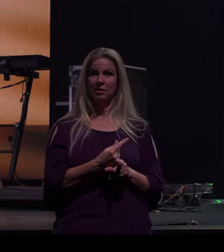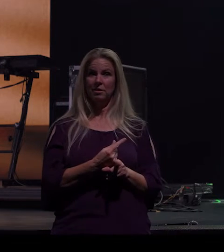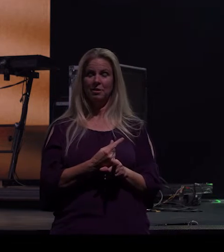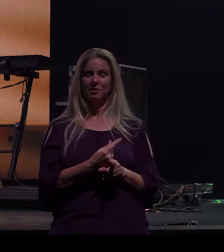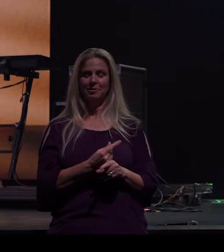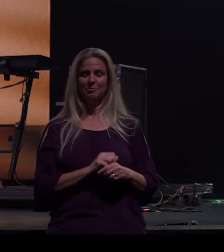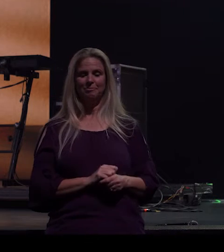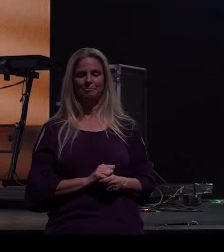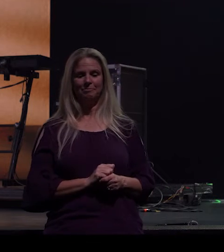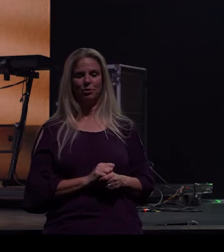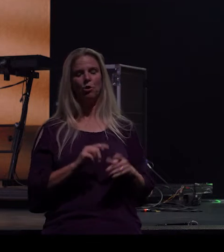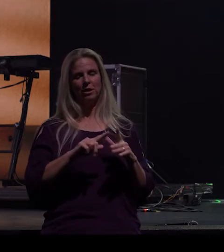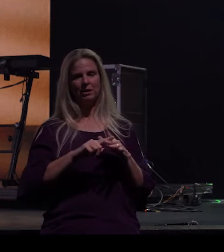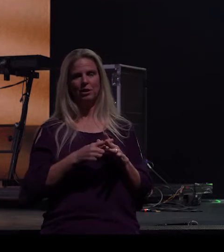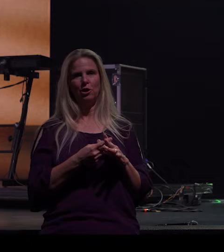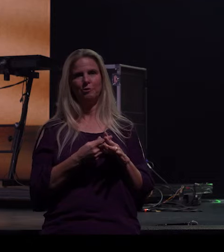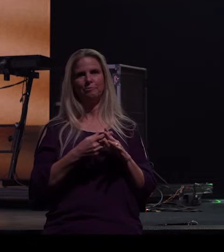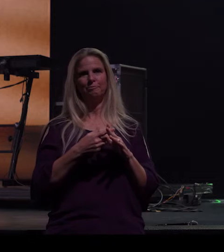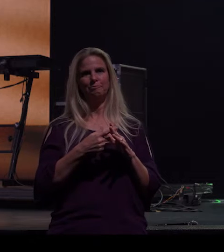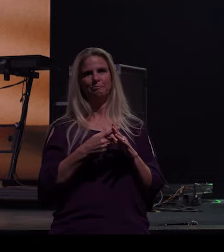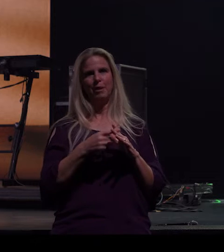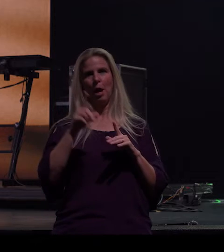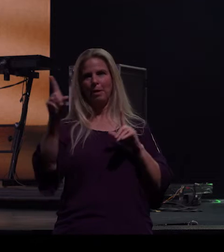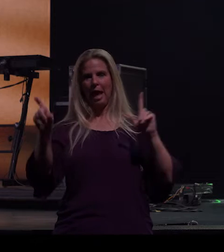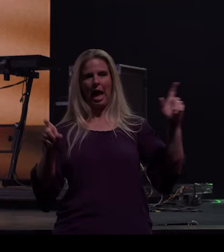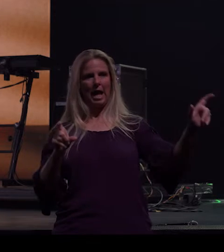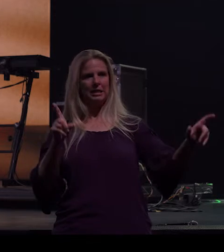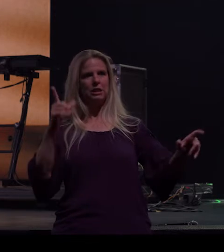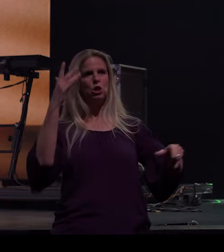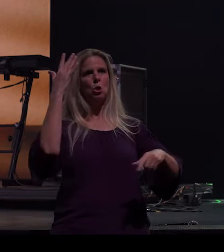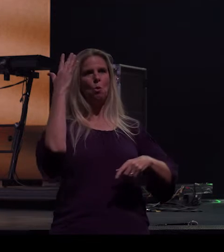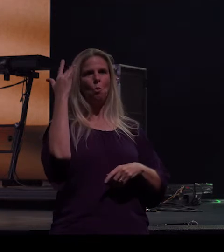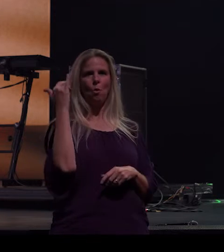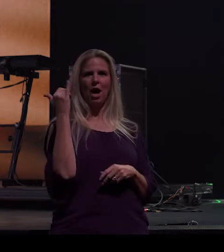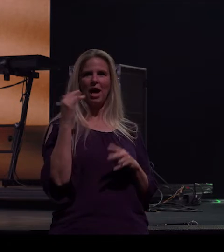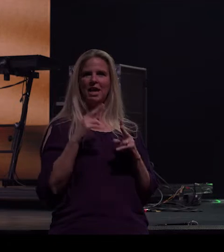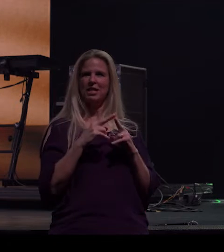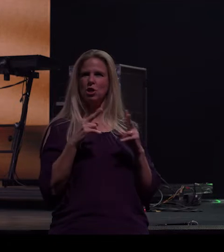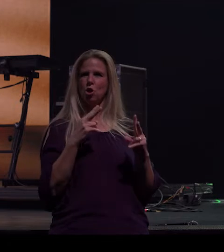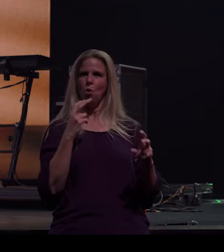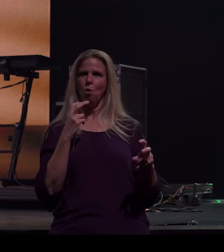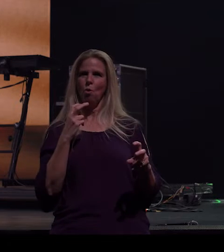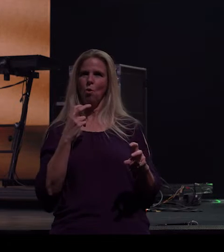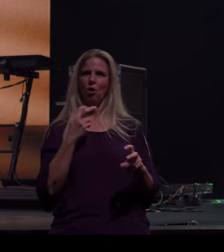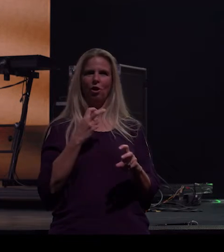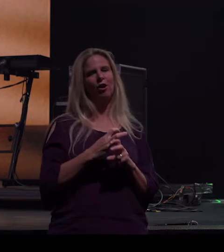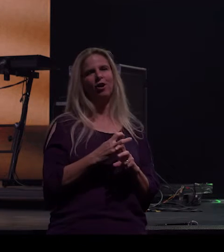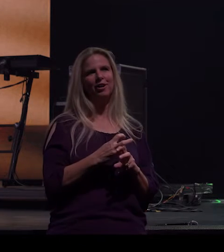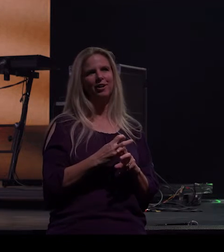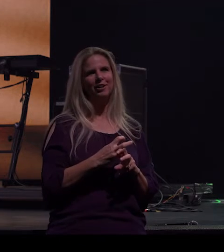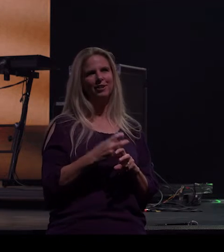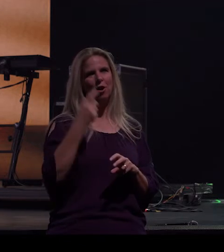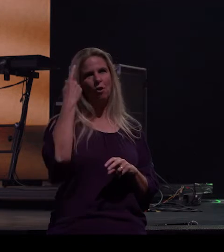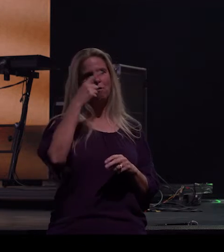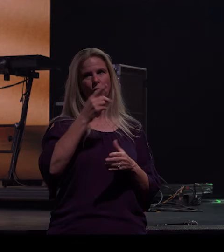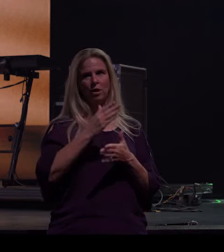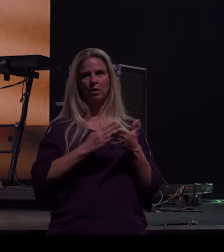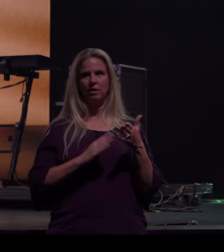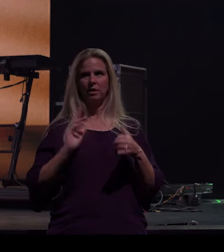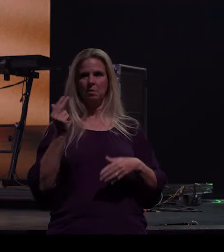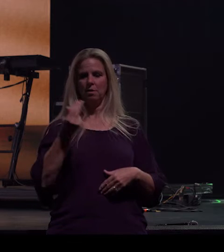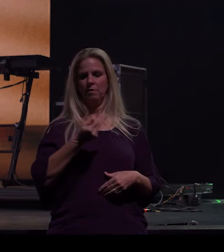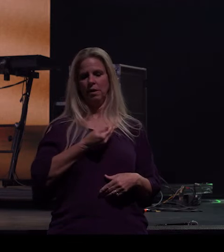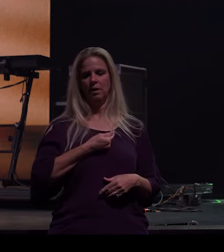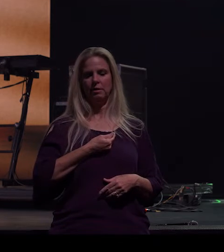As we get started, let me just ask, why is it so hard for some of us to